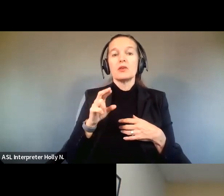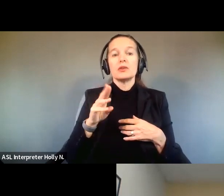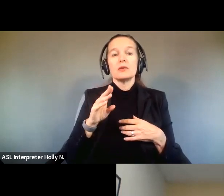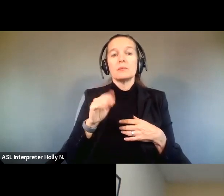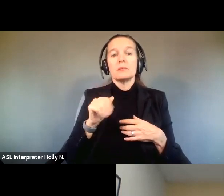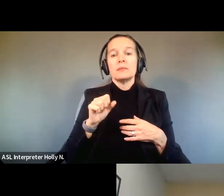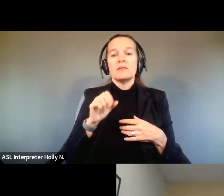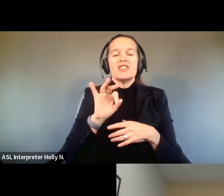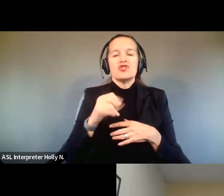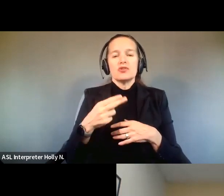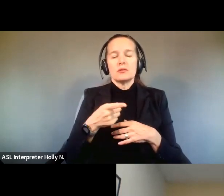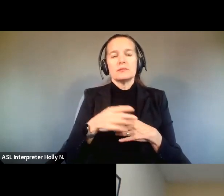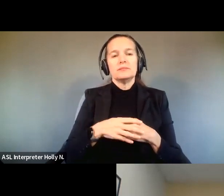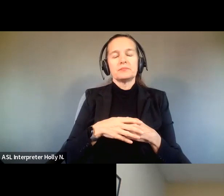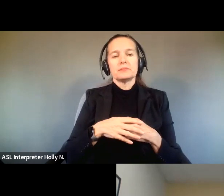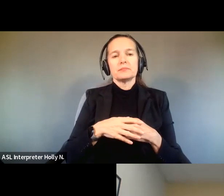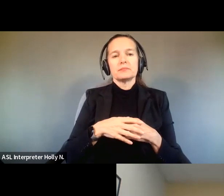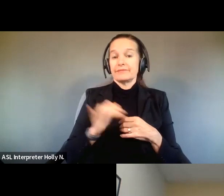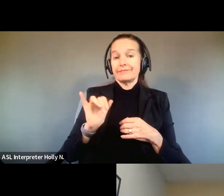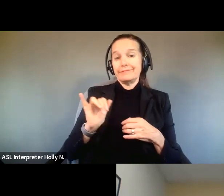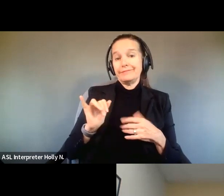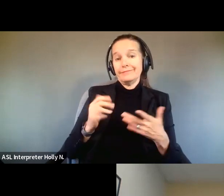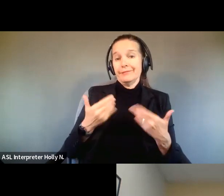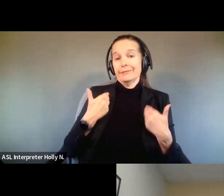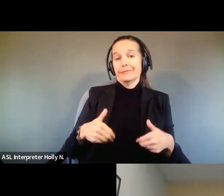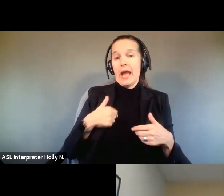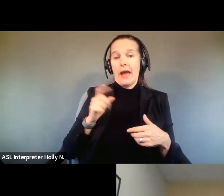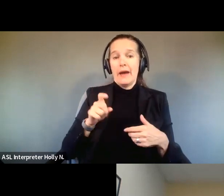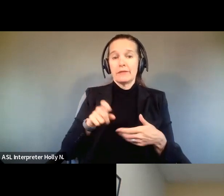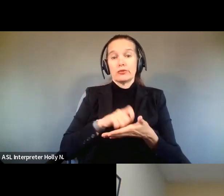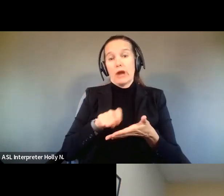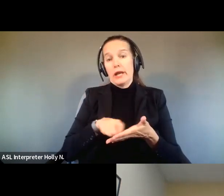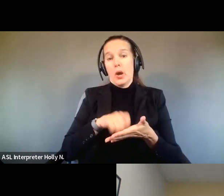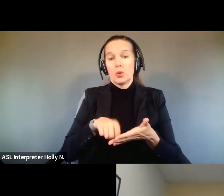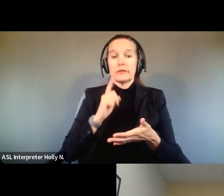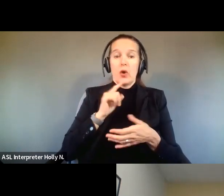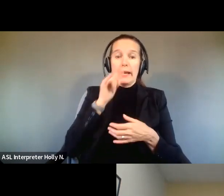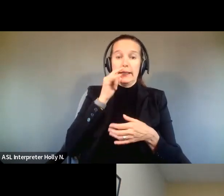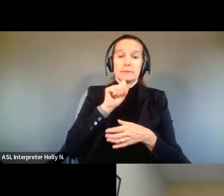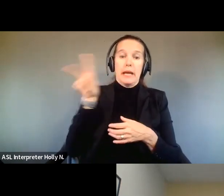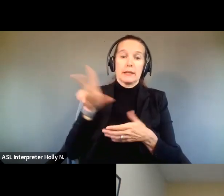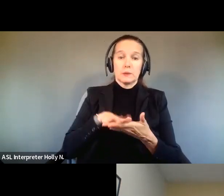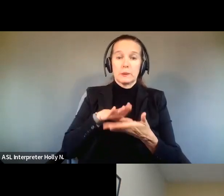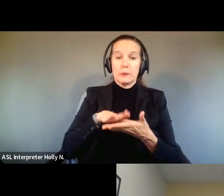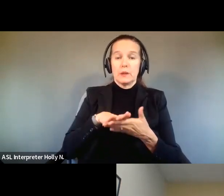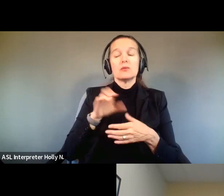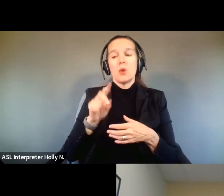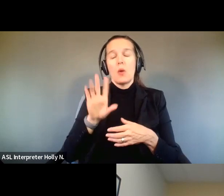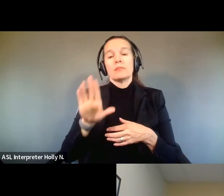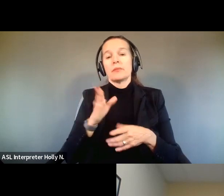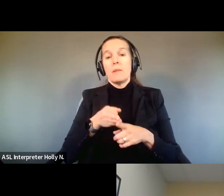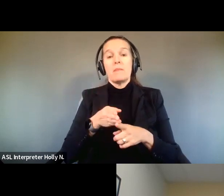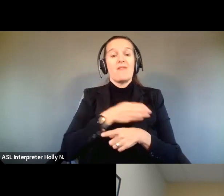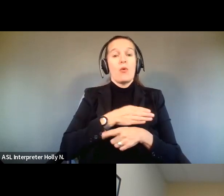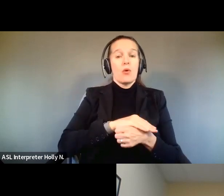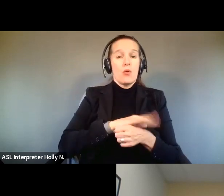thing that I would add as somebody that has to write a bunch of notes to let kids go back to school is pre-pandemic, pre-COVID